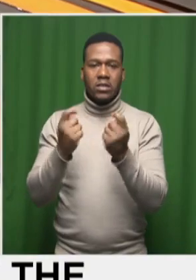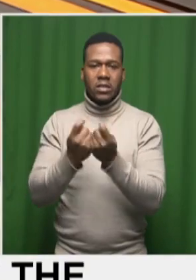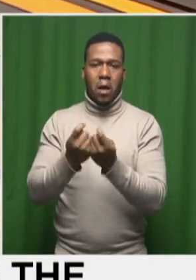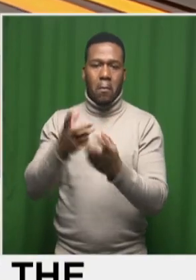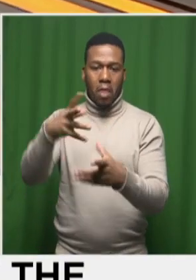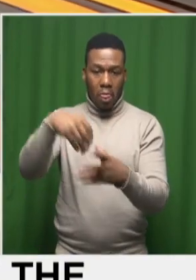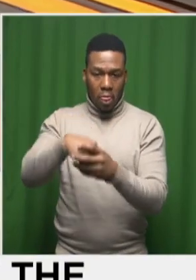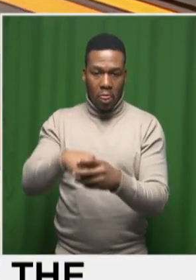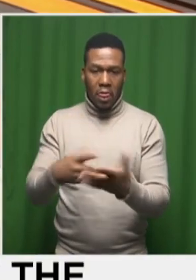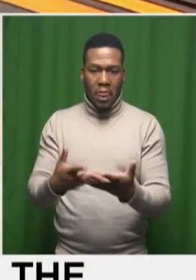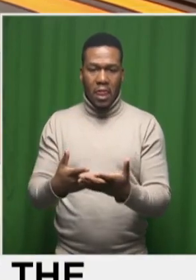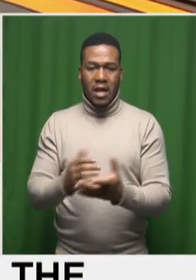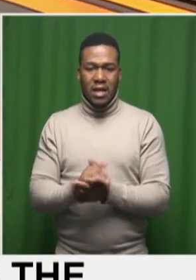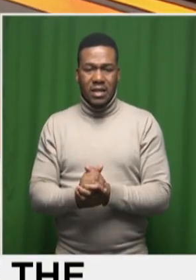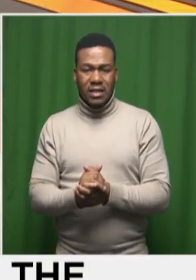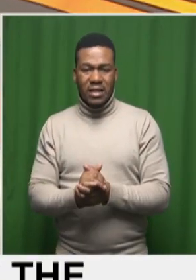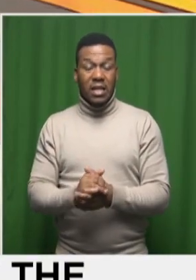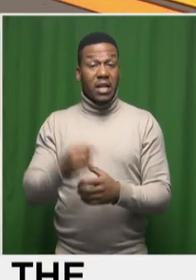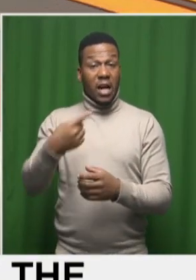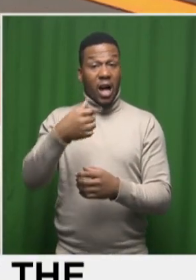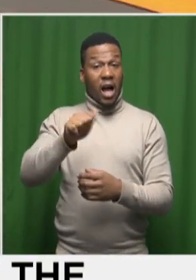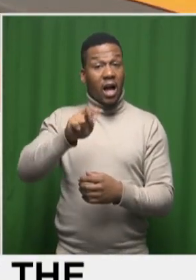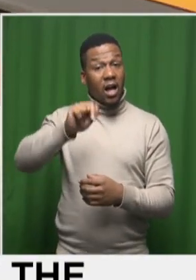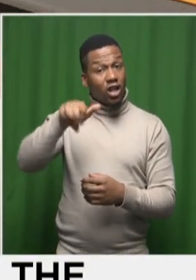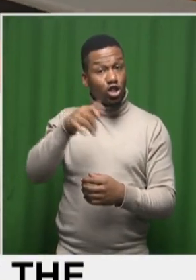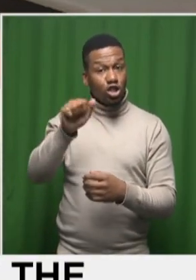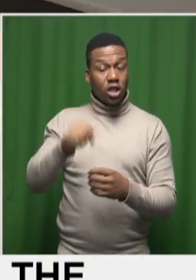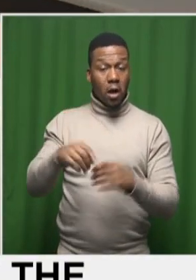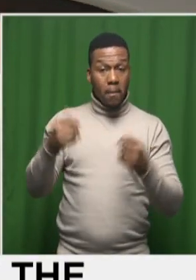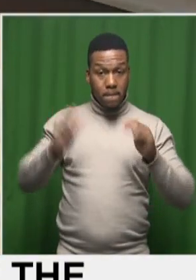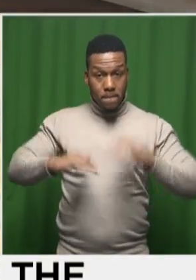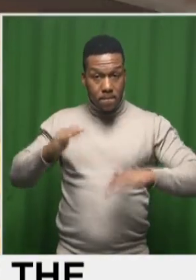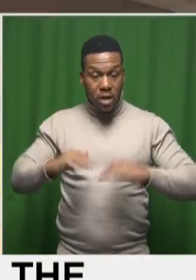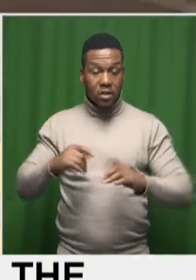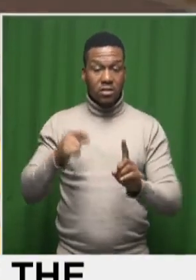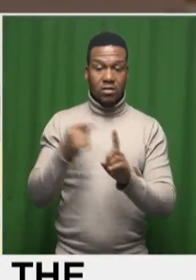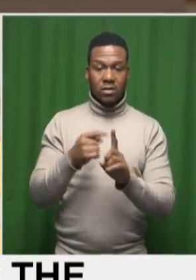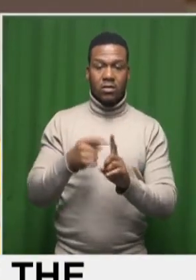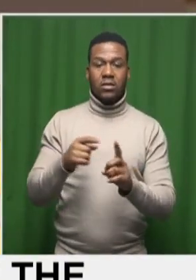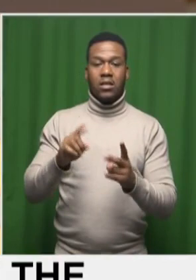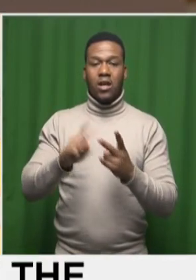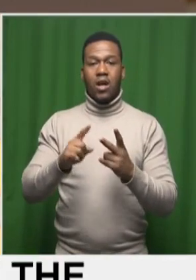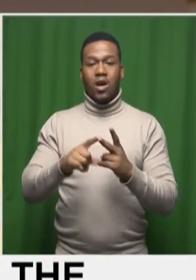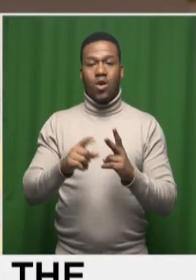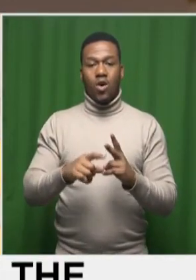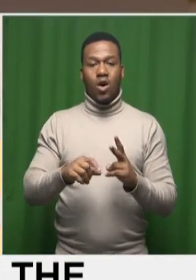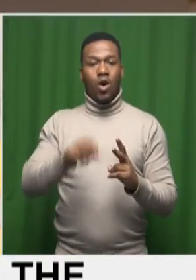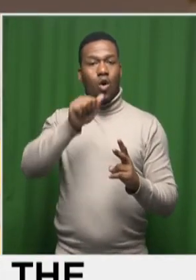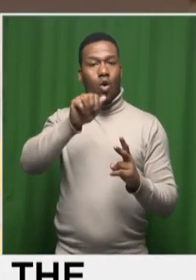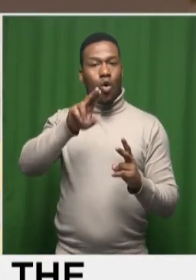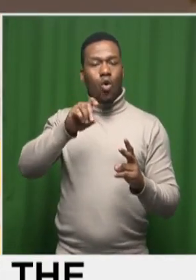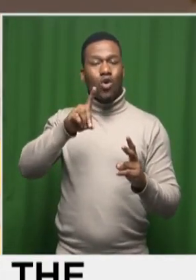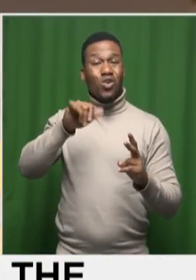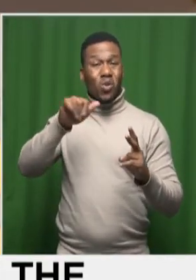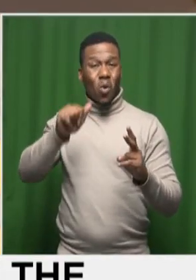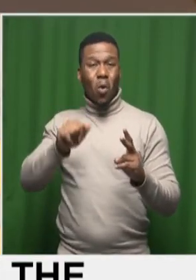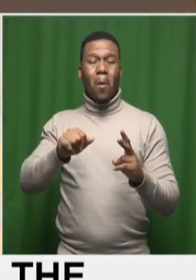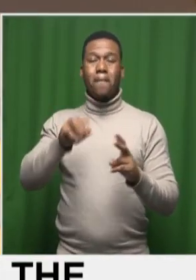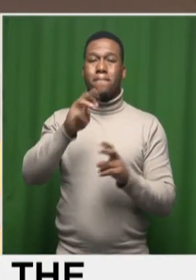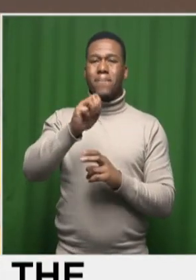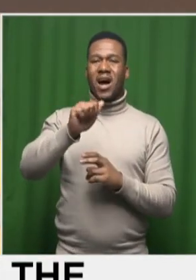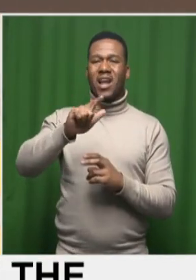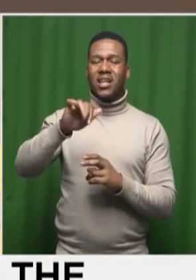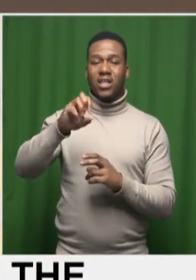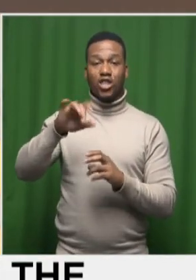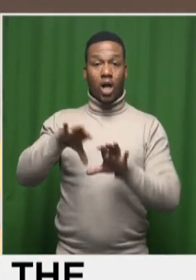in this. Ganja Beats being one of them. We've got audio post-production company called Audio Militia. Then there's